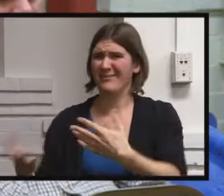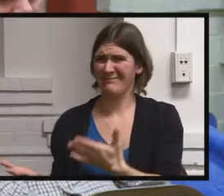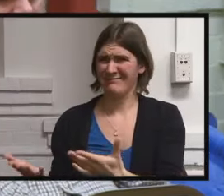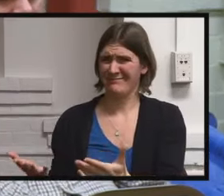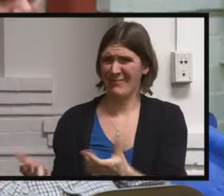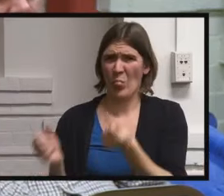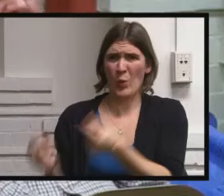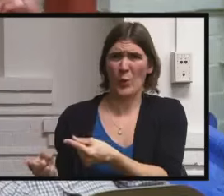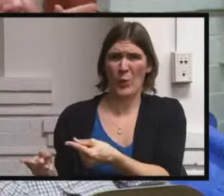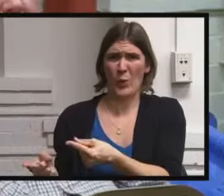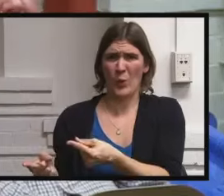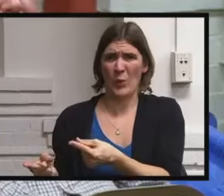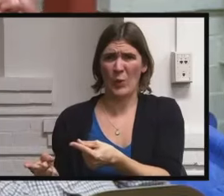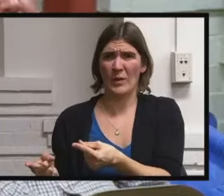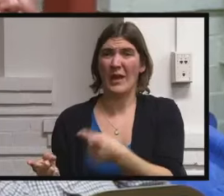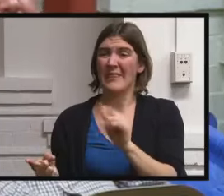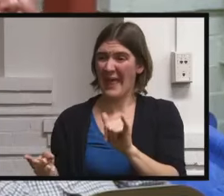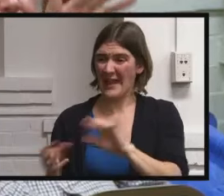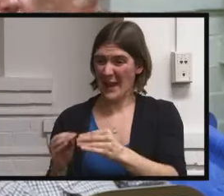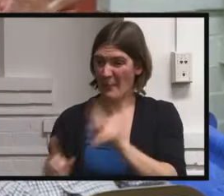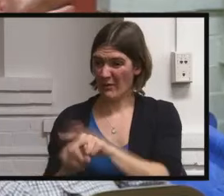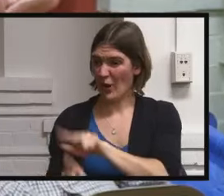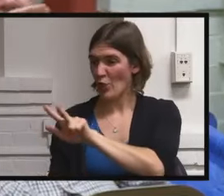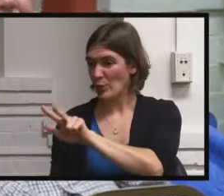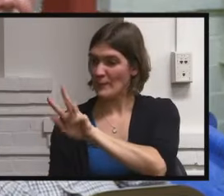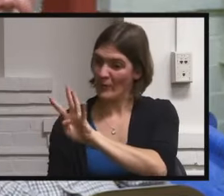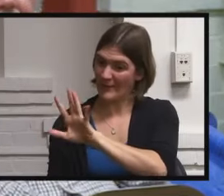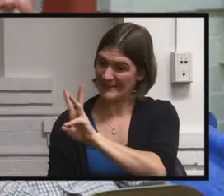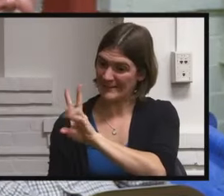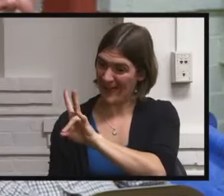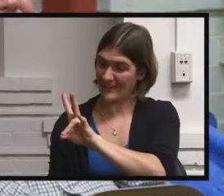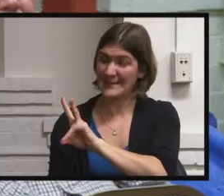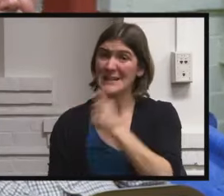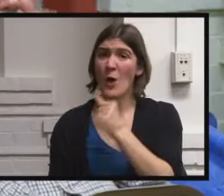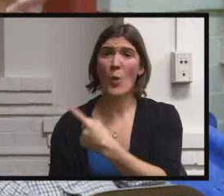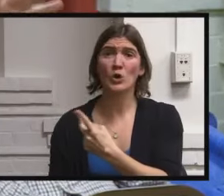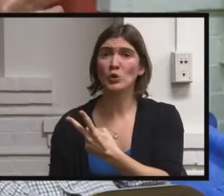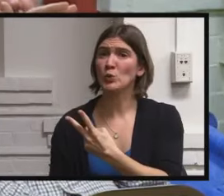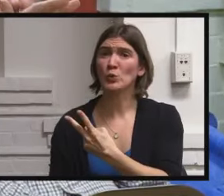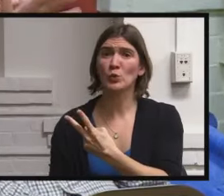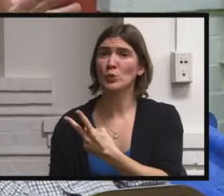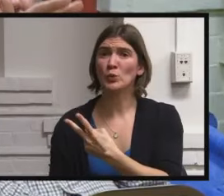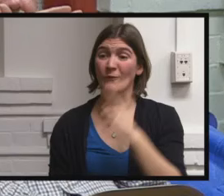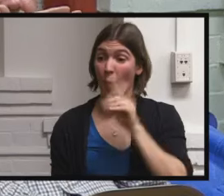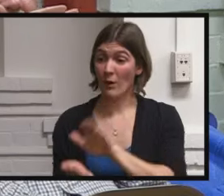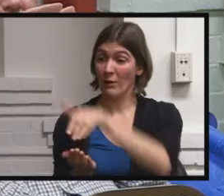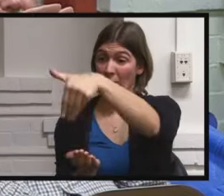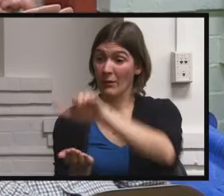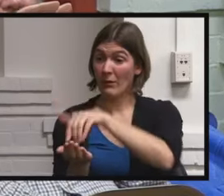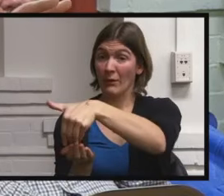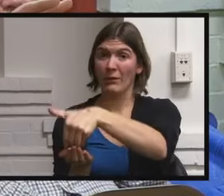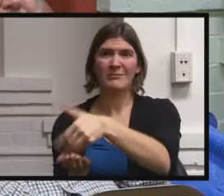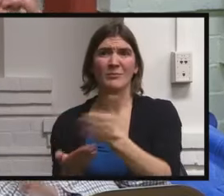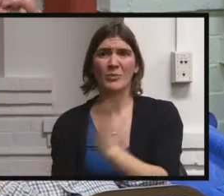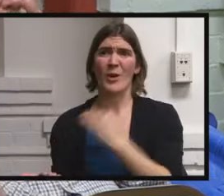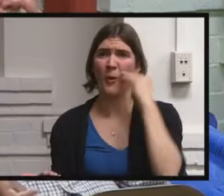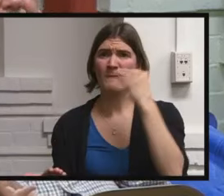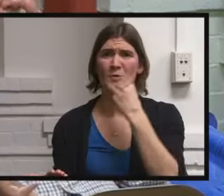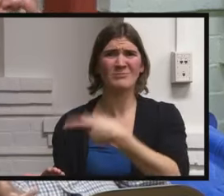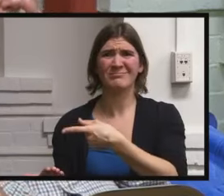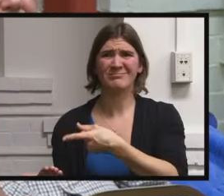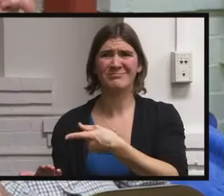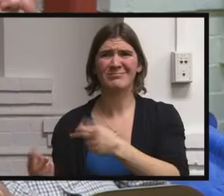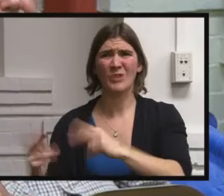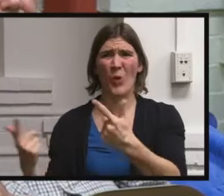most of that recycling is 3 through 7s. It's not 1s and 2s. For takeout containers. That's a thing we